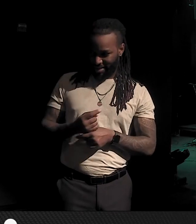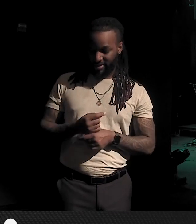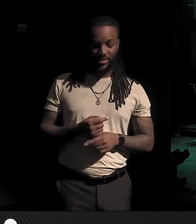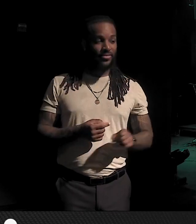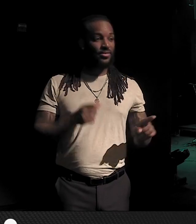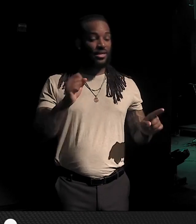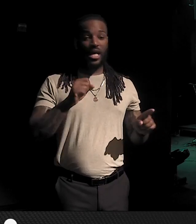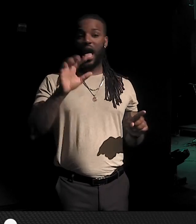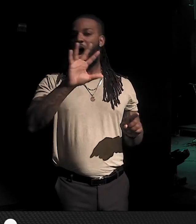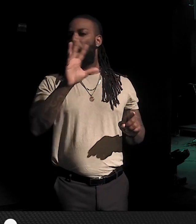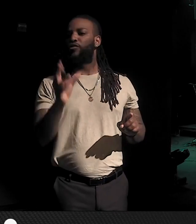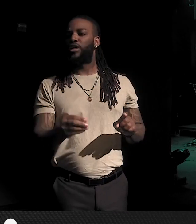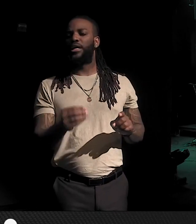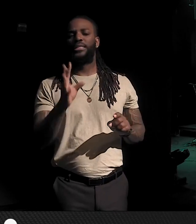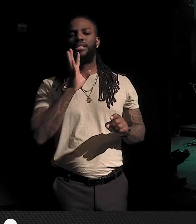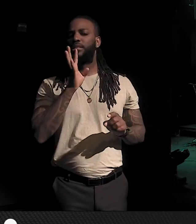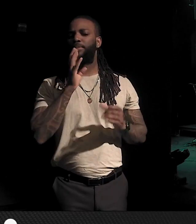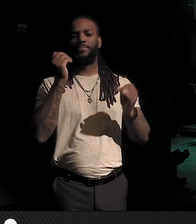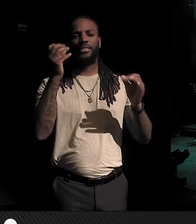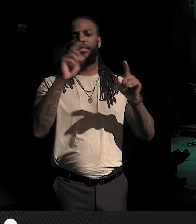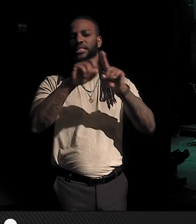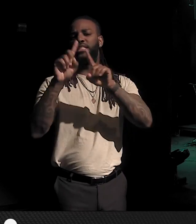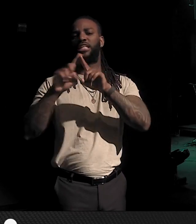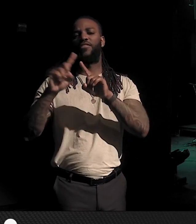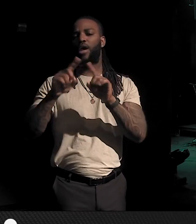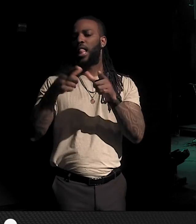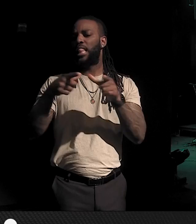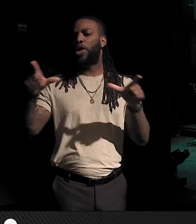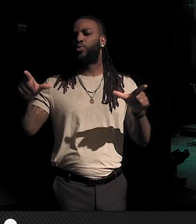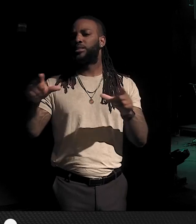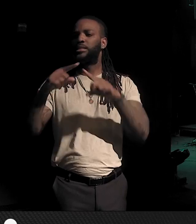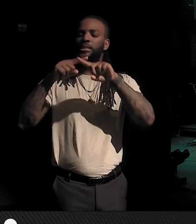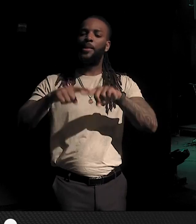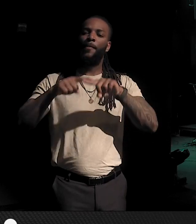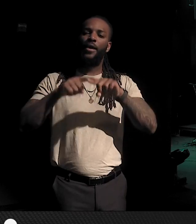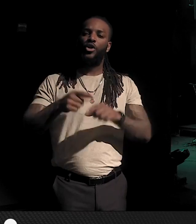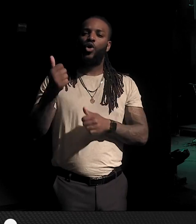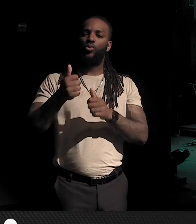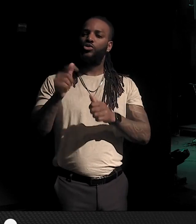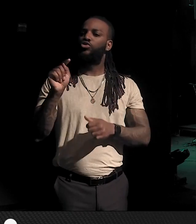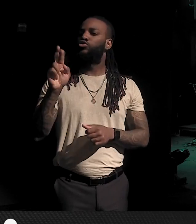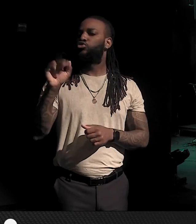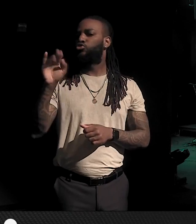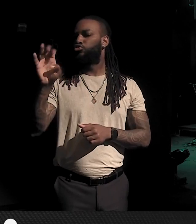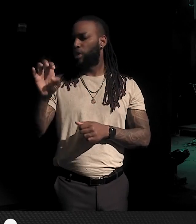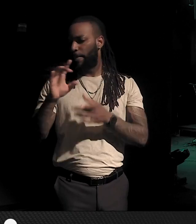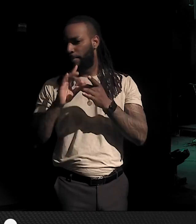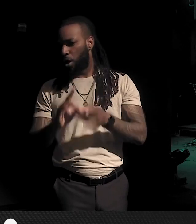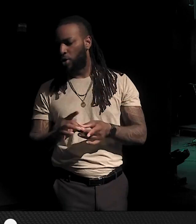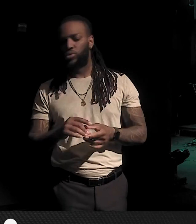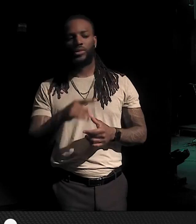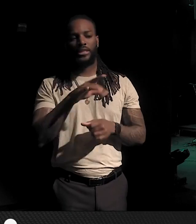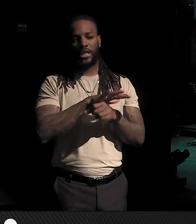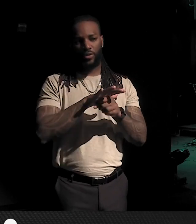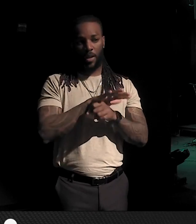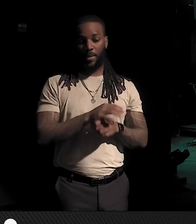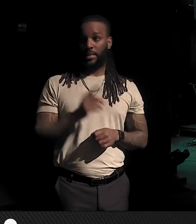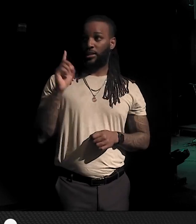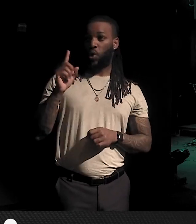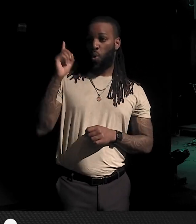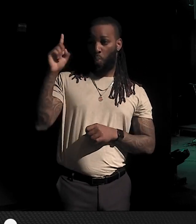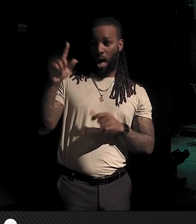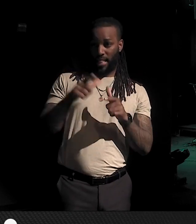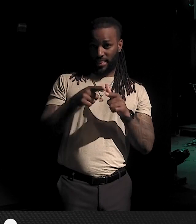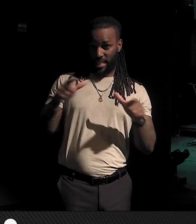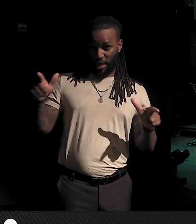In Africa, you speak lots of languages depending on the region you live in and the tribe you belong to. But in this particular region, one of the languages that most of the kids